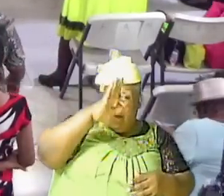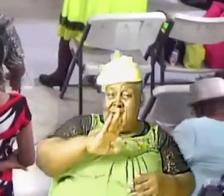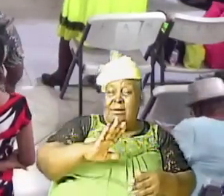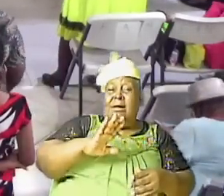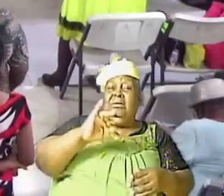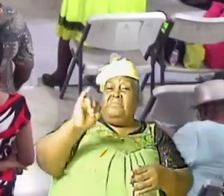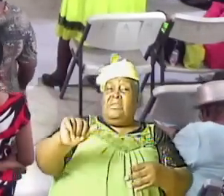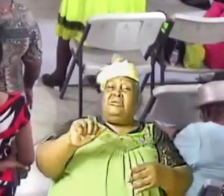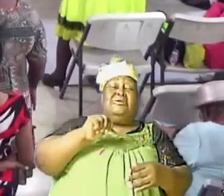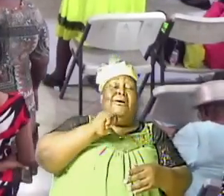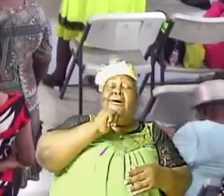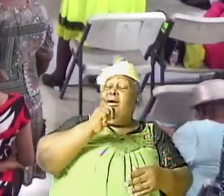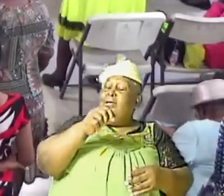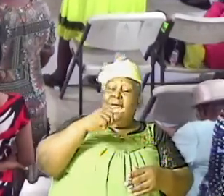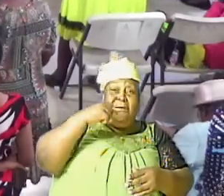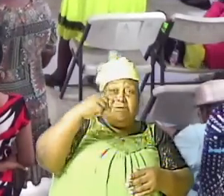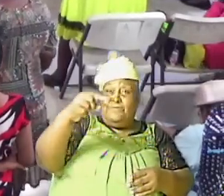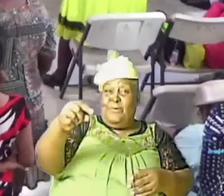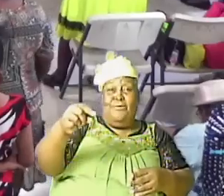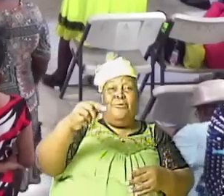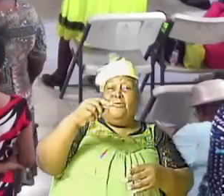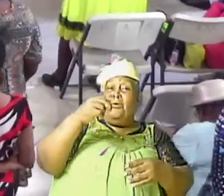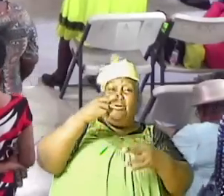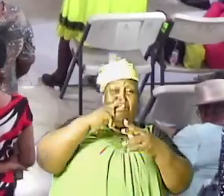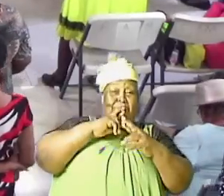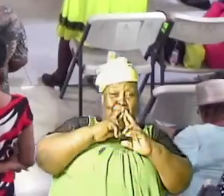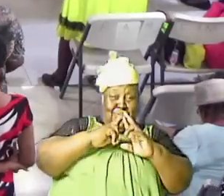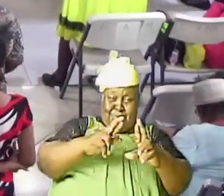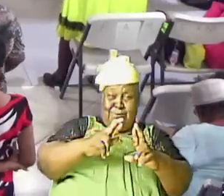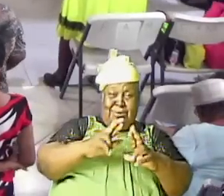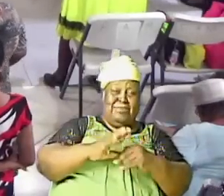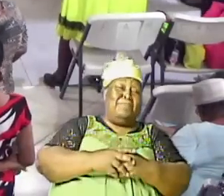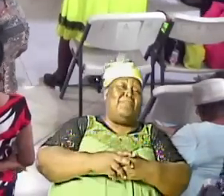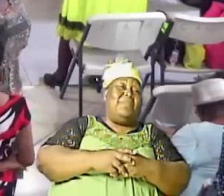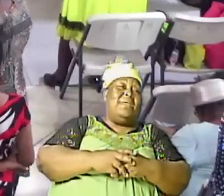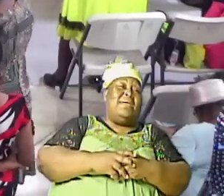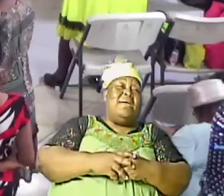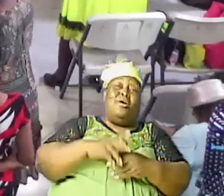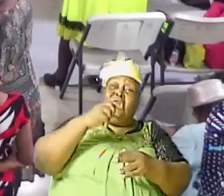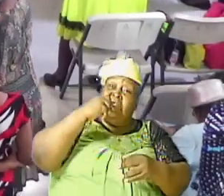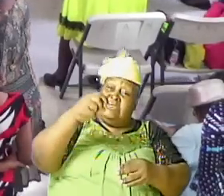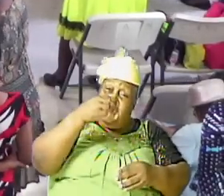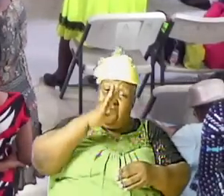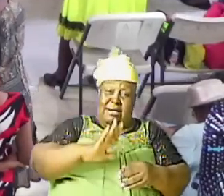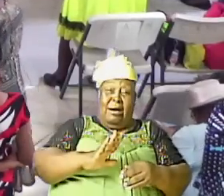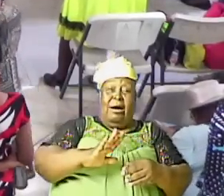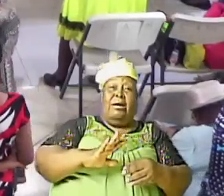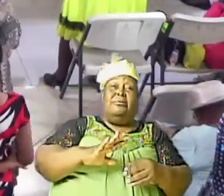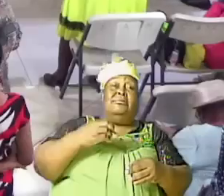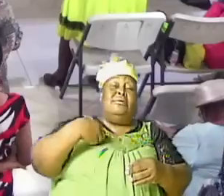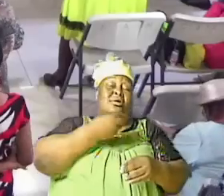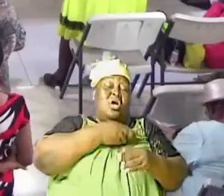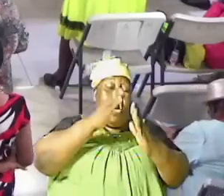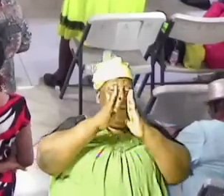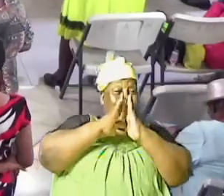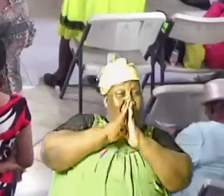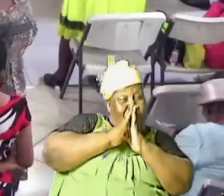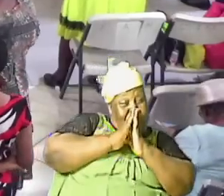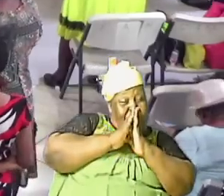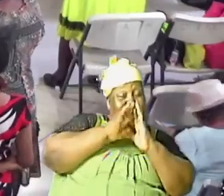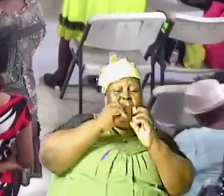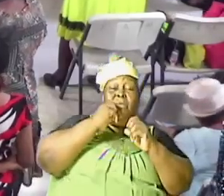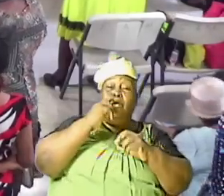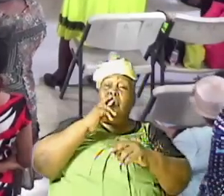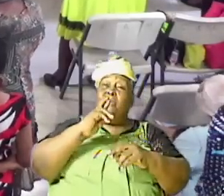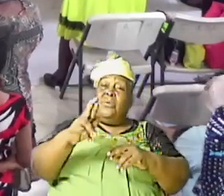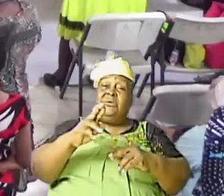morning. So you're not just going to say, I have an unspoken request. You're going to tell God that request this morning. And we're going to also put